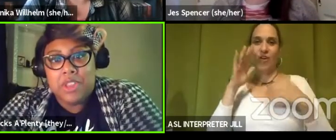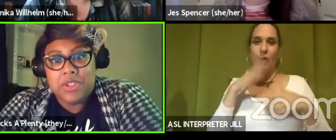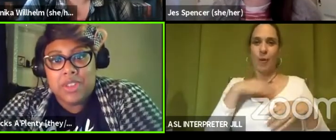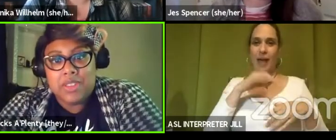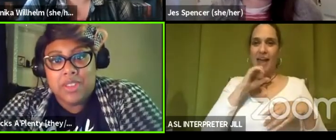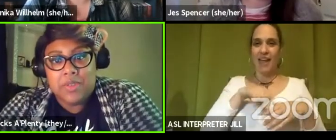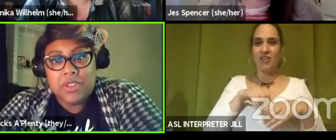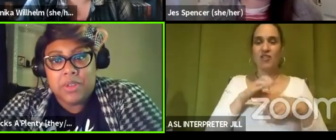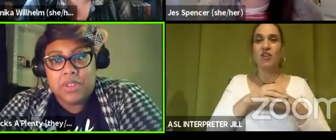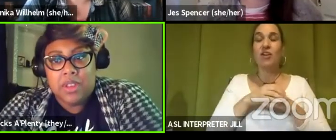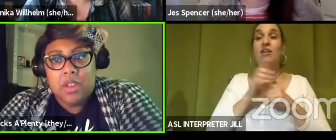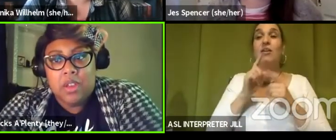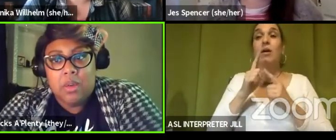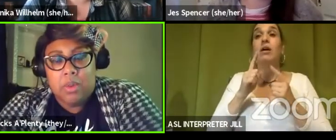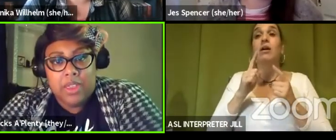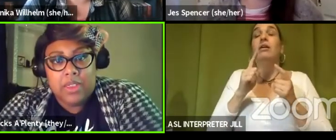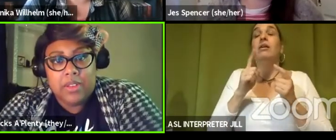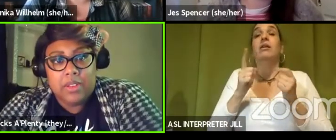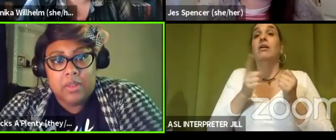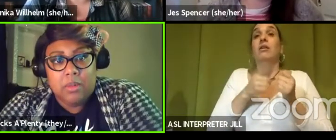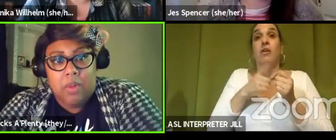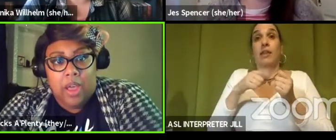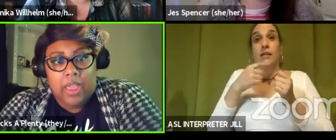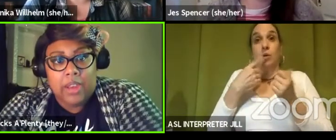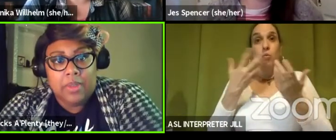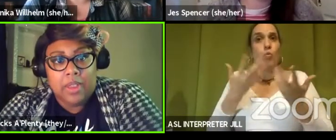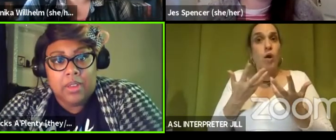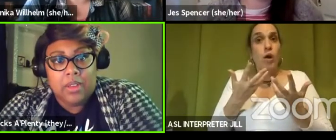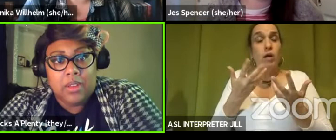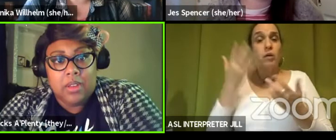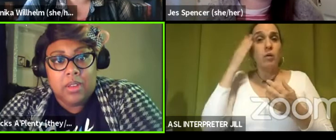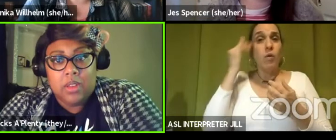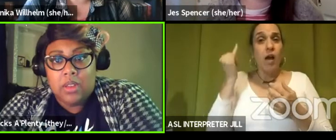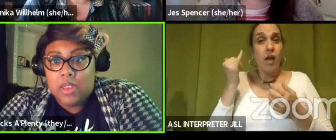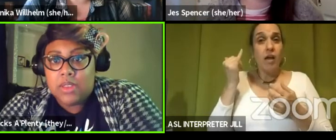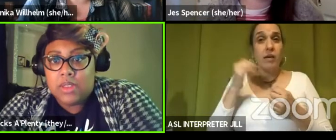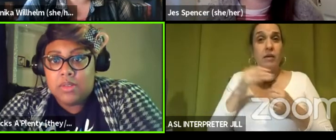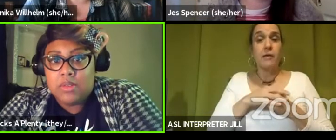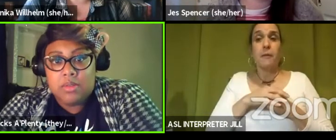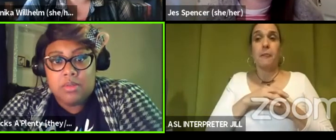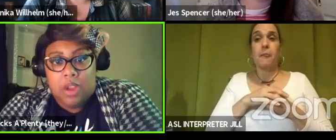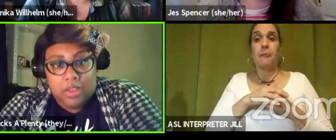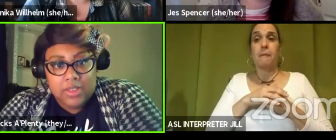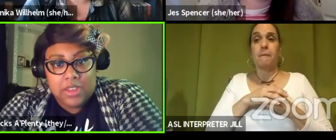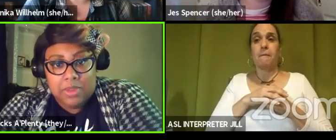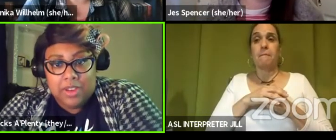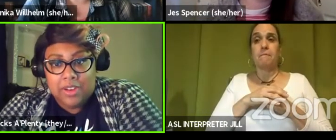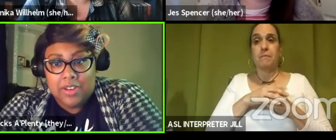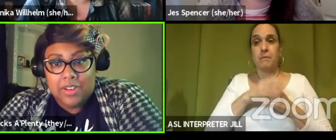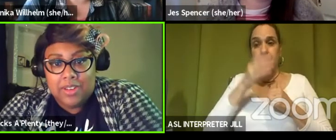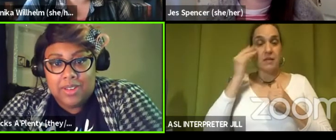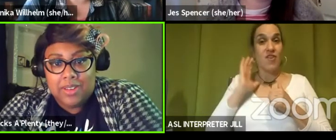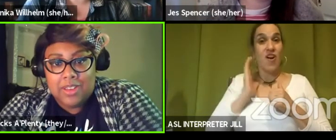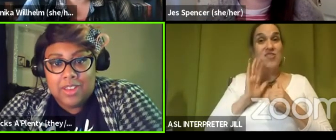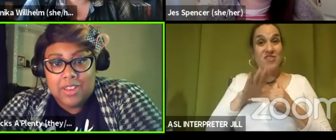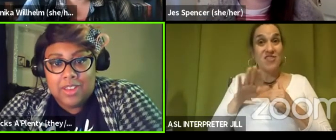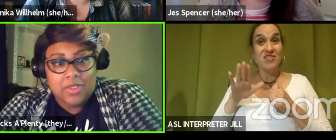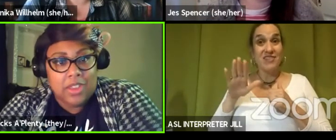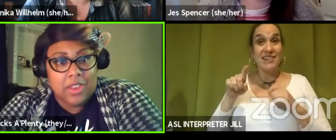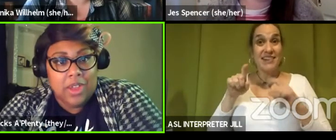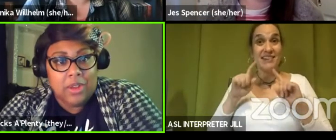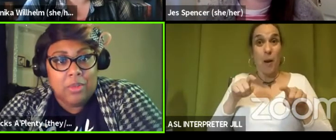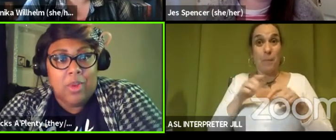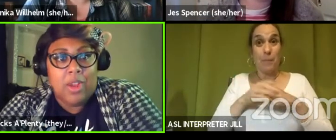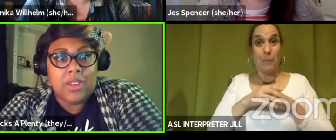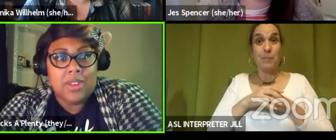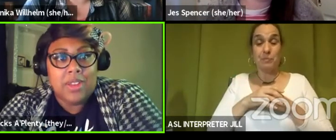It's really interesting. Cause at first they were just like, what, why? And I'm like, cause our kids need to be here. And like,